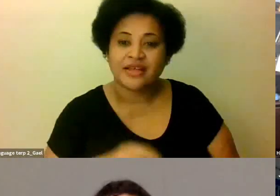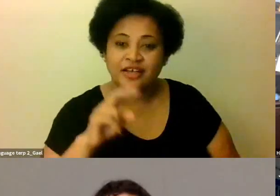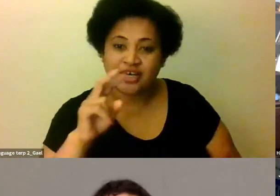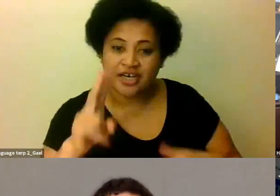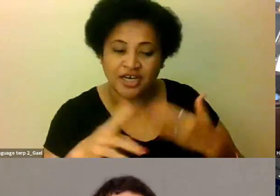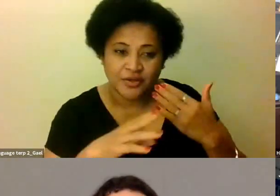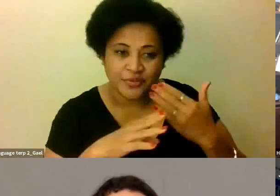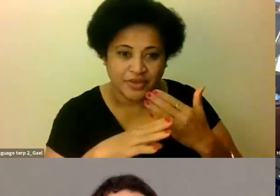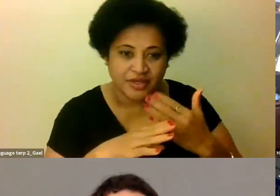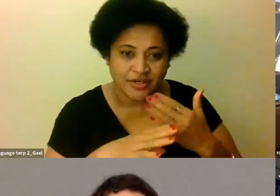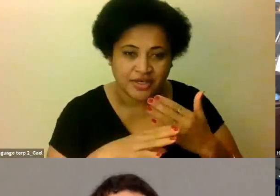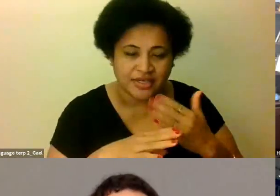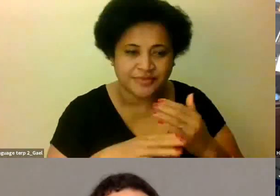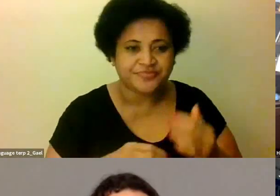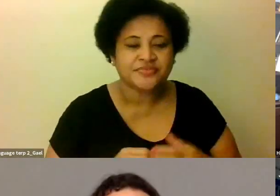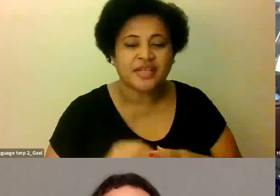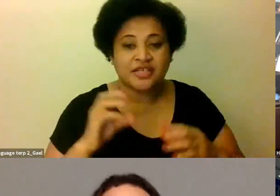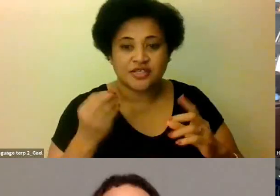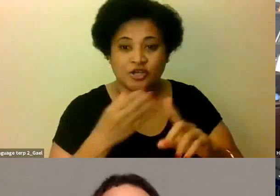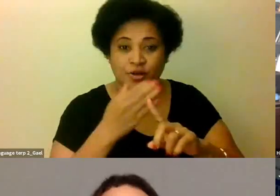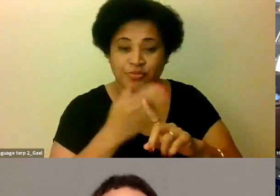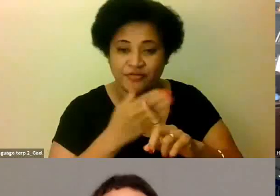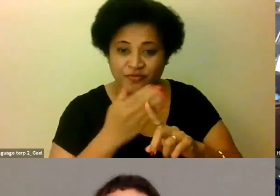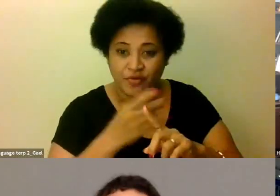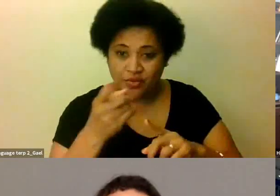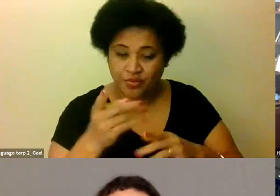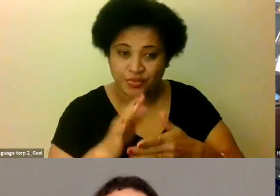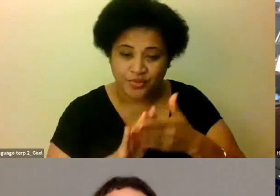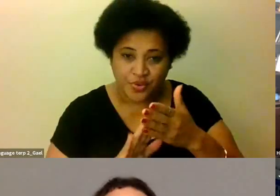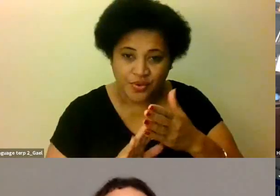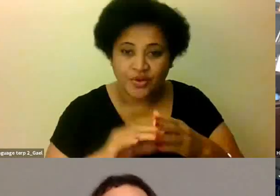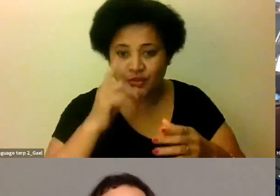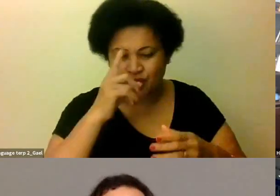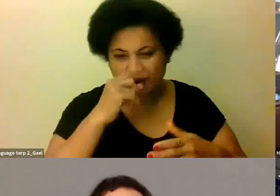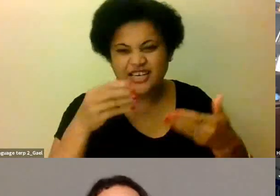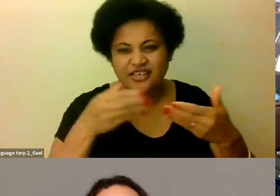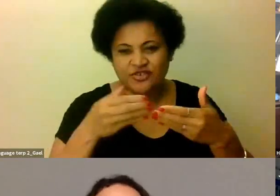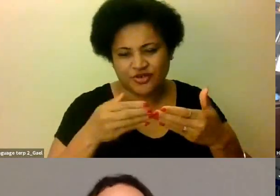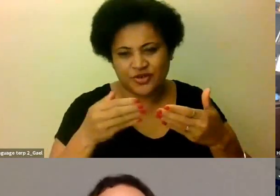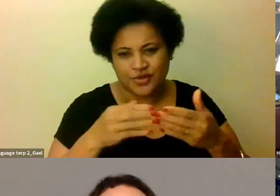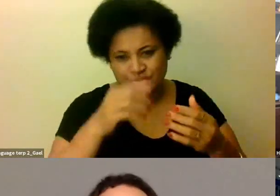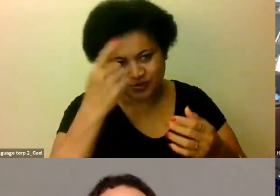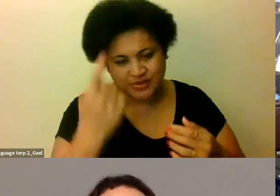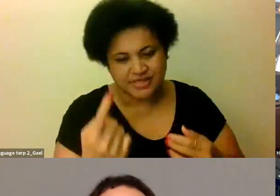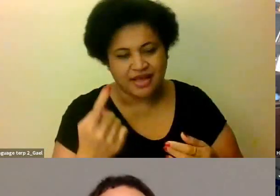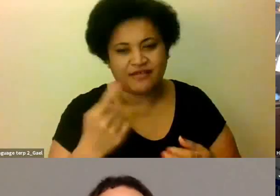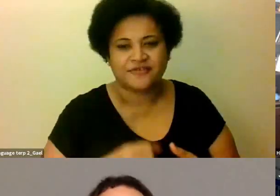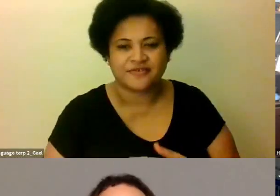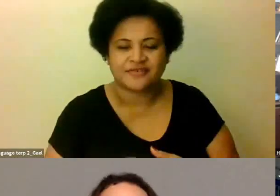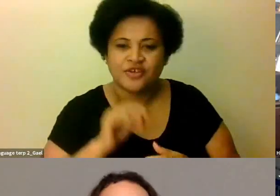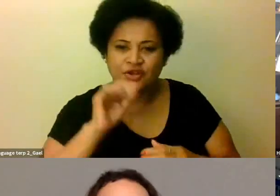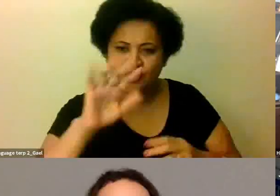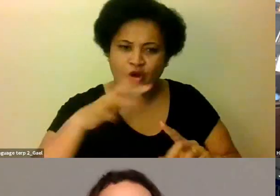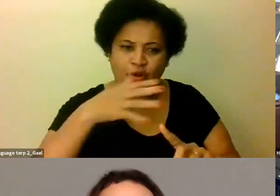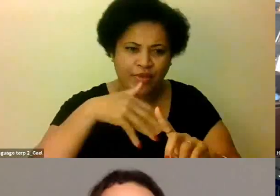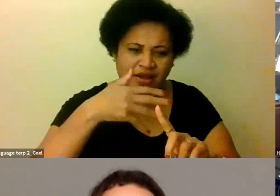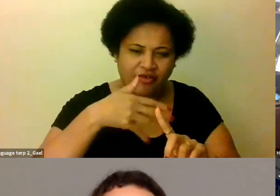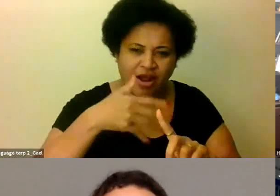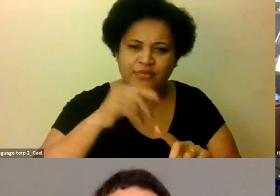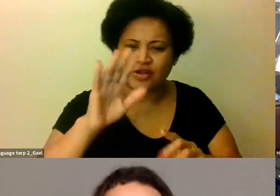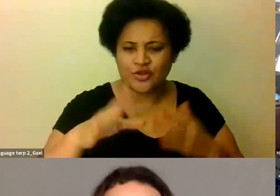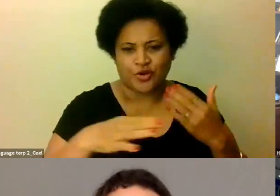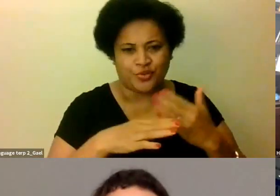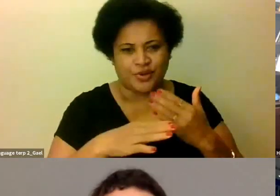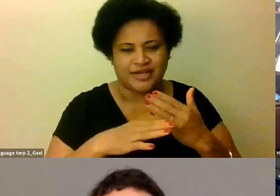before we dive also into the work that you do, you could introduce a little bit of your background and how come you're working in